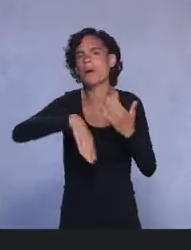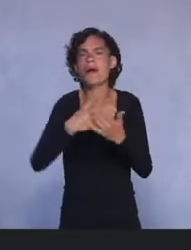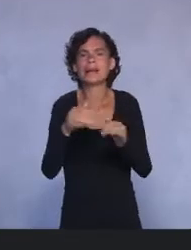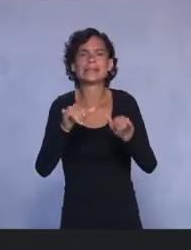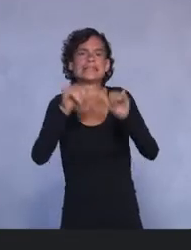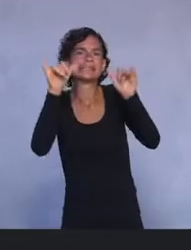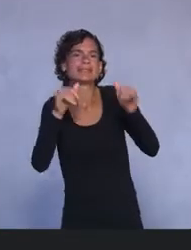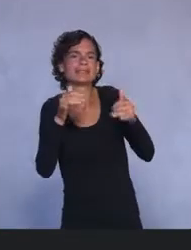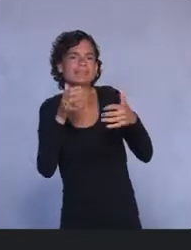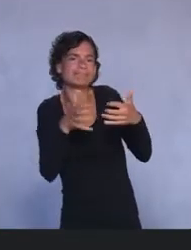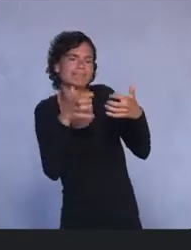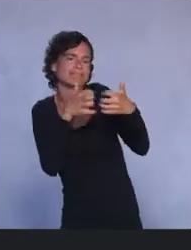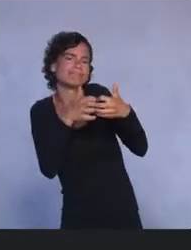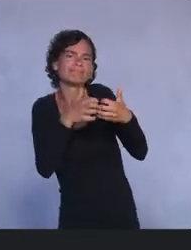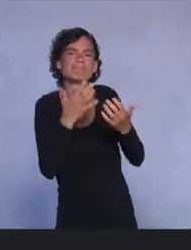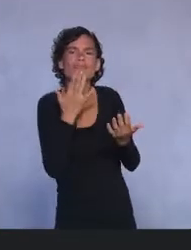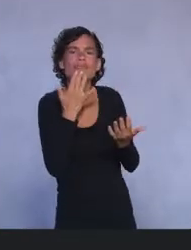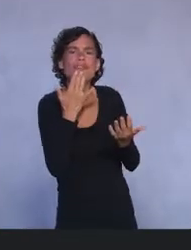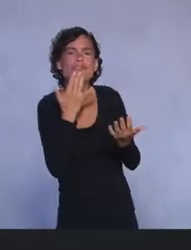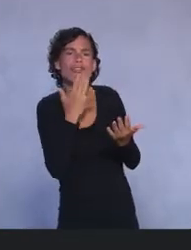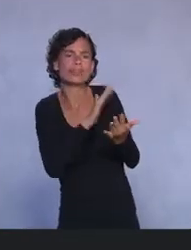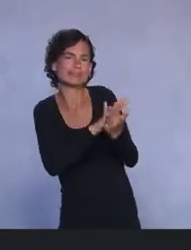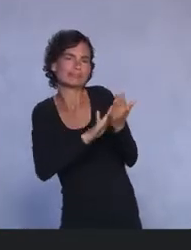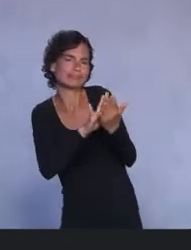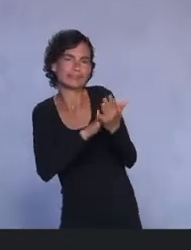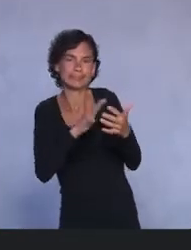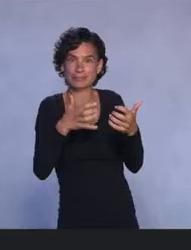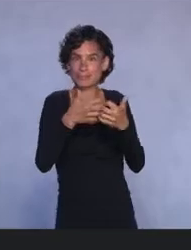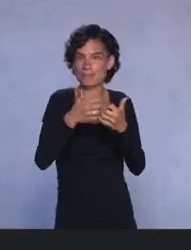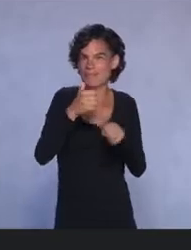palette based on the colors in my photo.